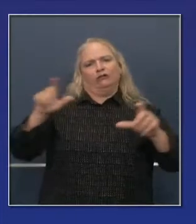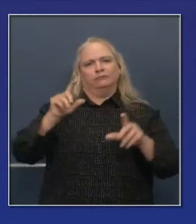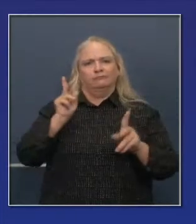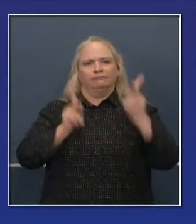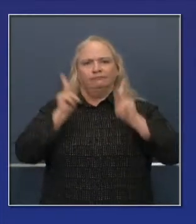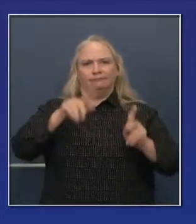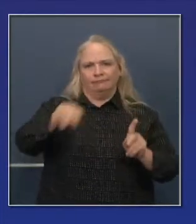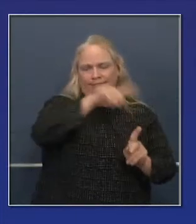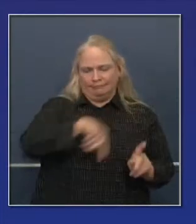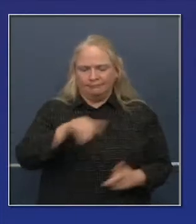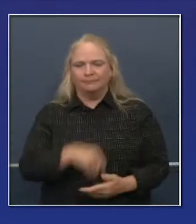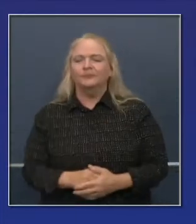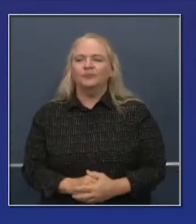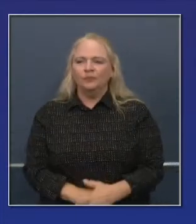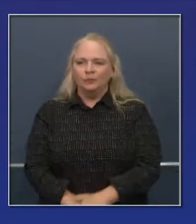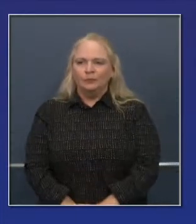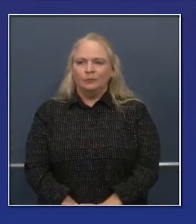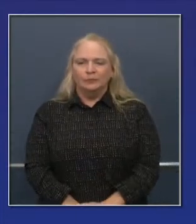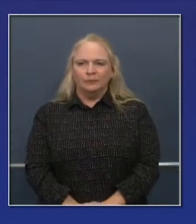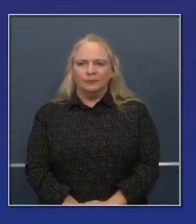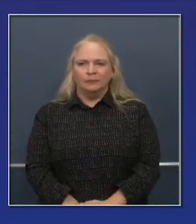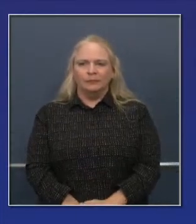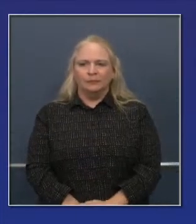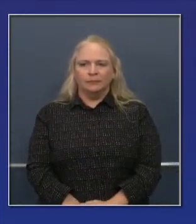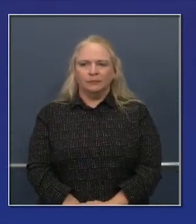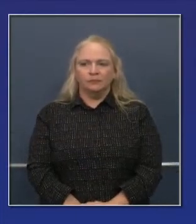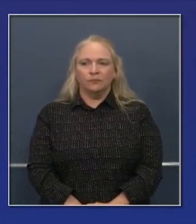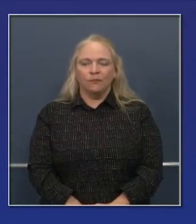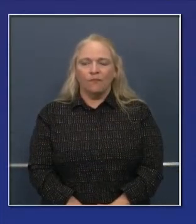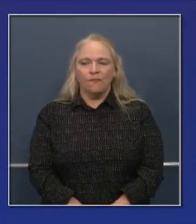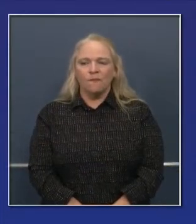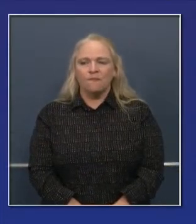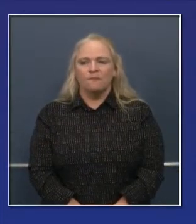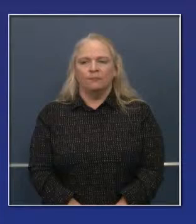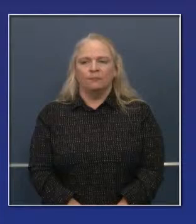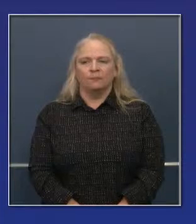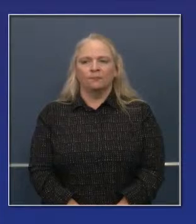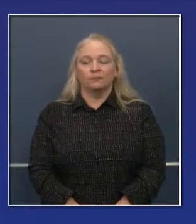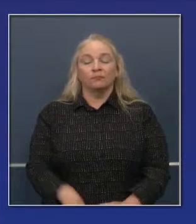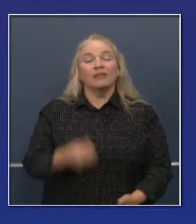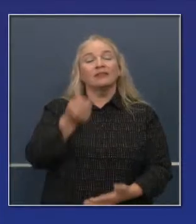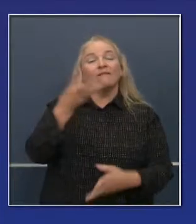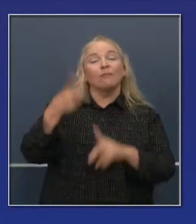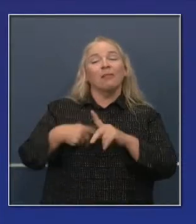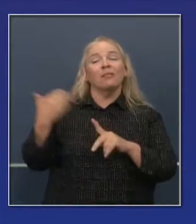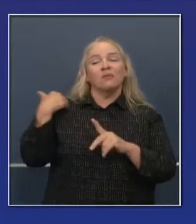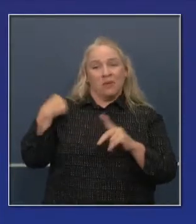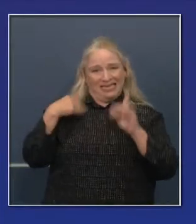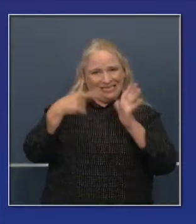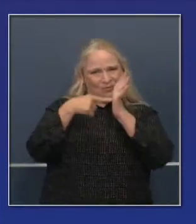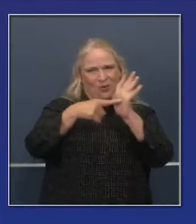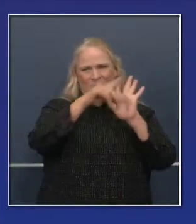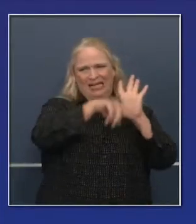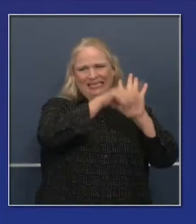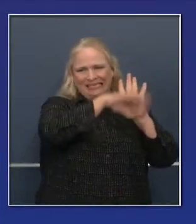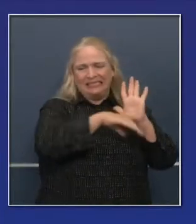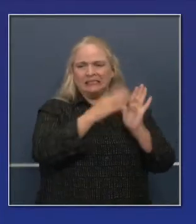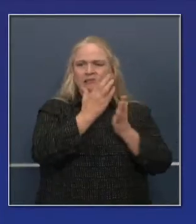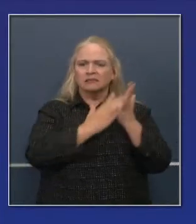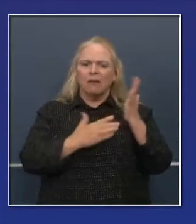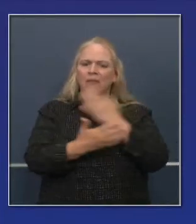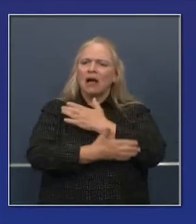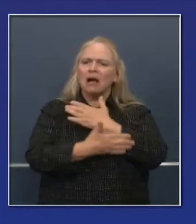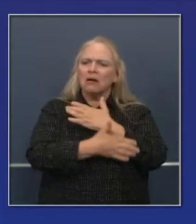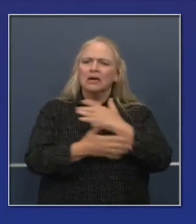we introduced the monitoring list to all of you that it's a dynamic list. Counties come on. In some cases,